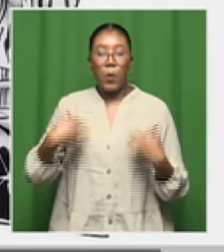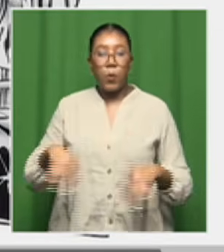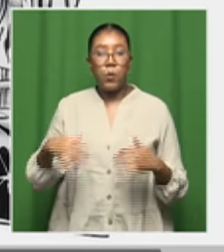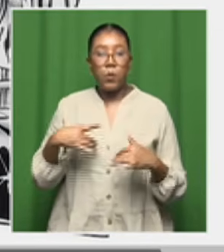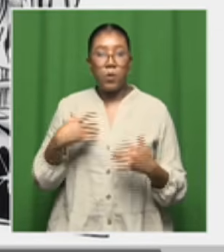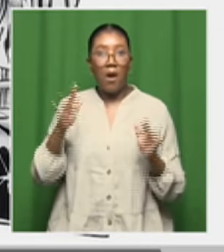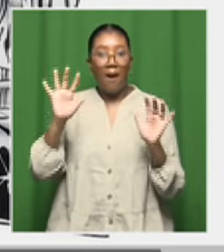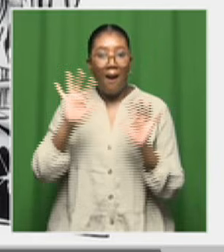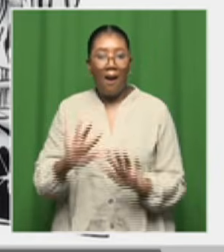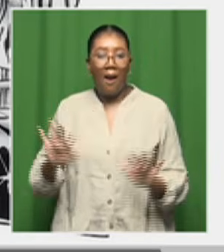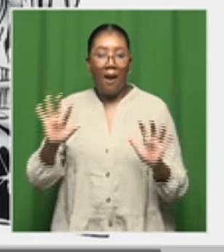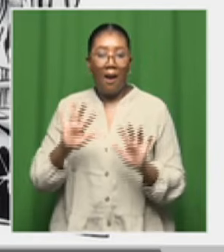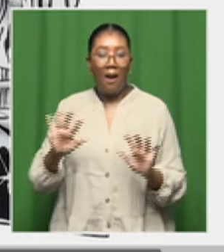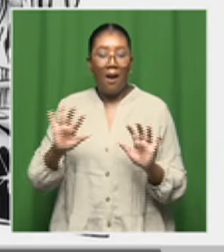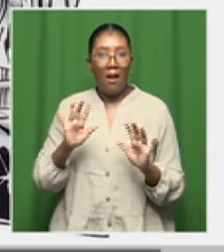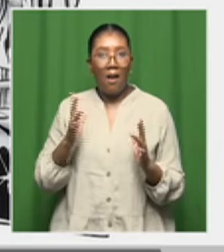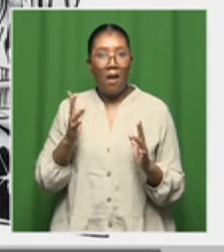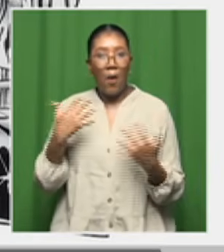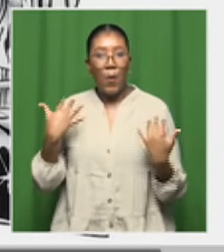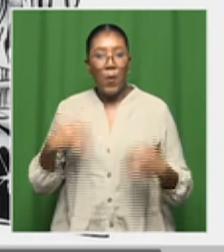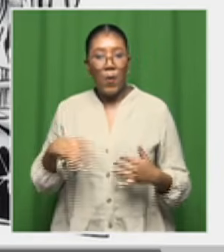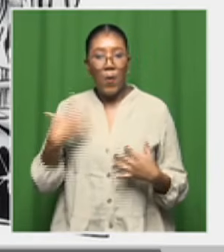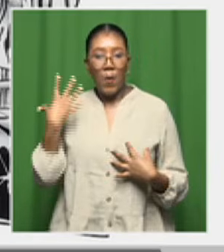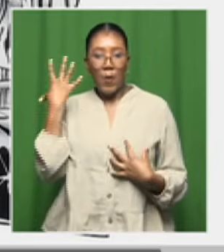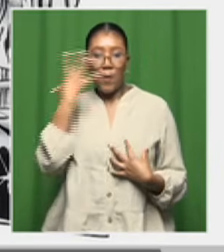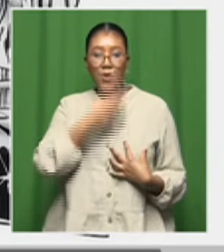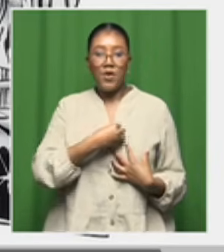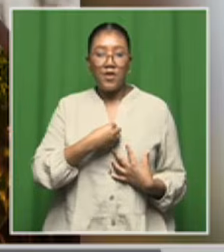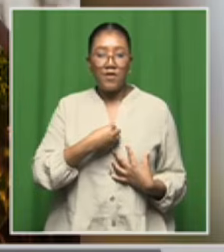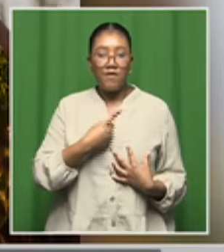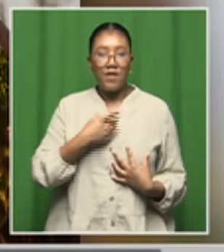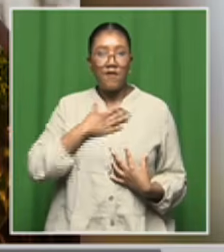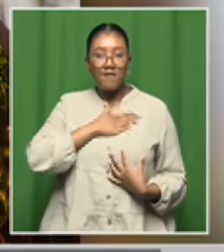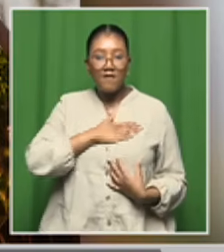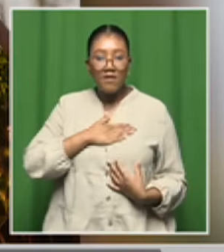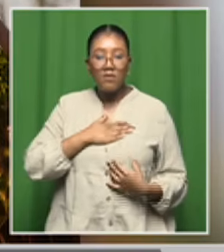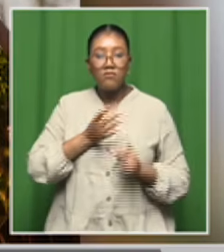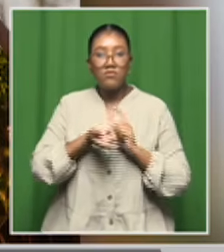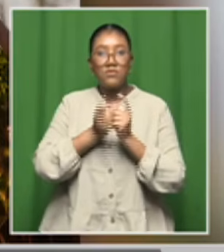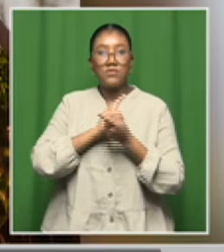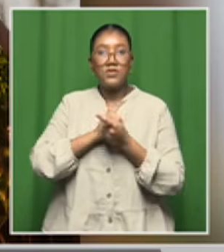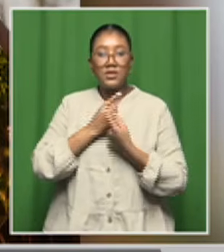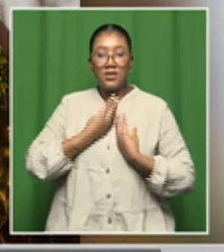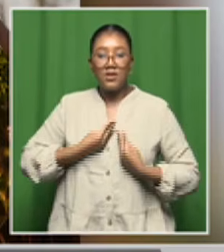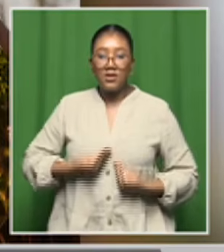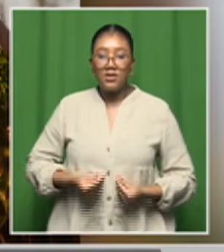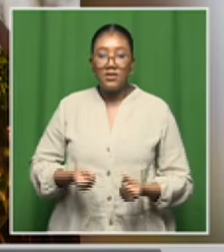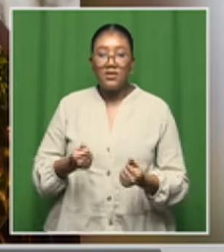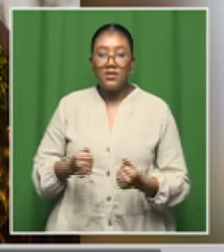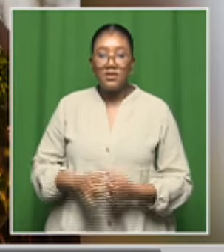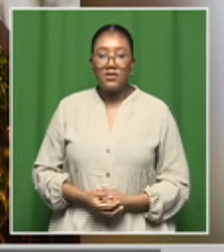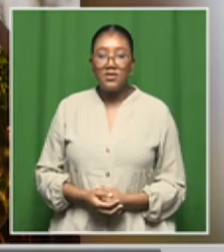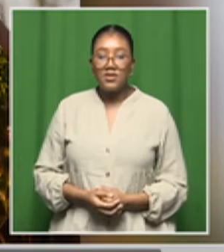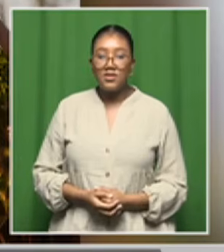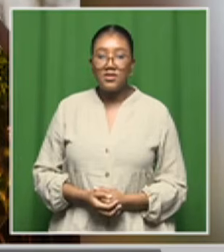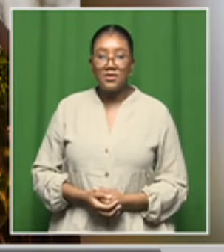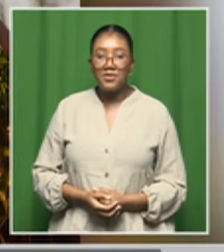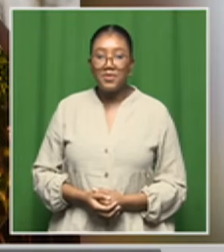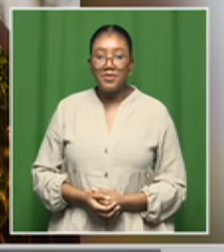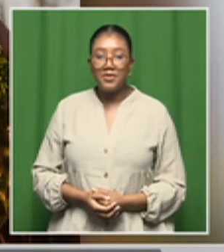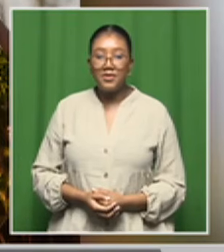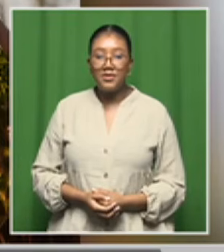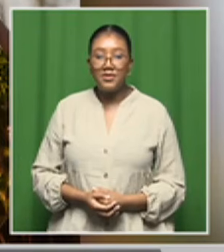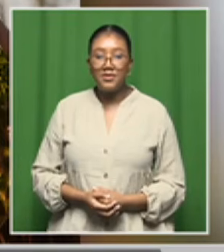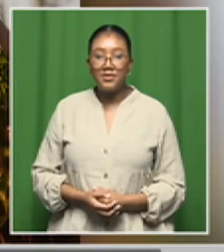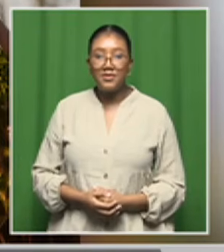and they will wear that, and that will become part of their healing. So... Yeah. I mean, you also spoke about the natural properties